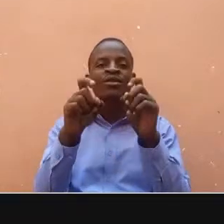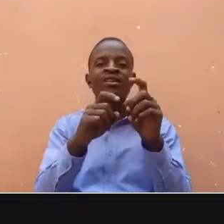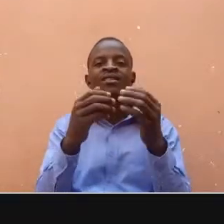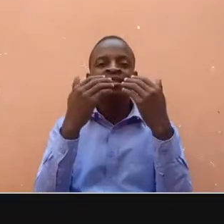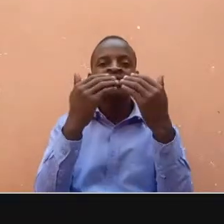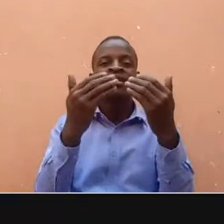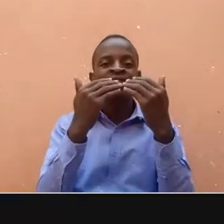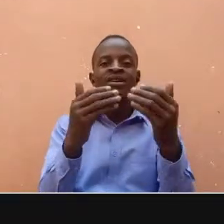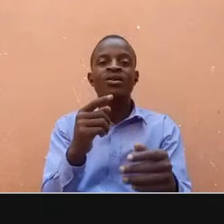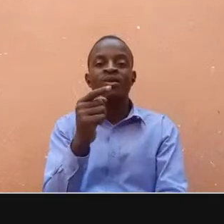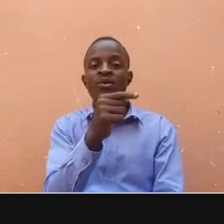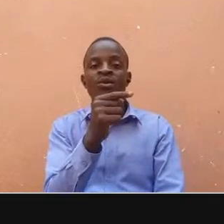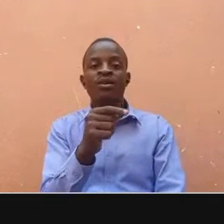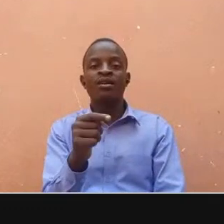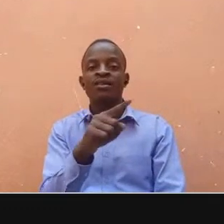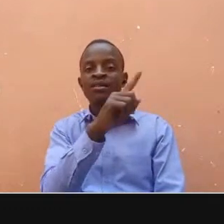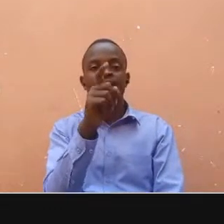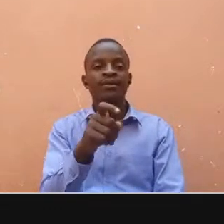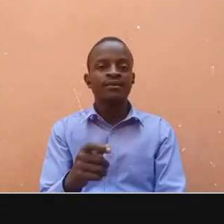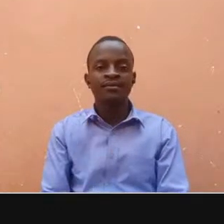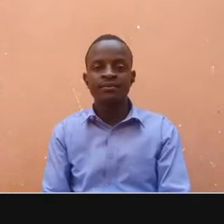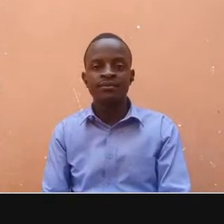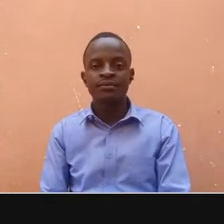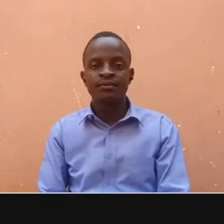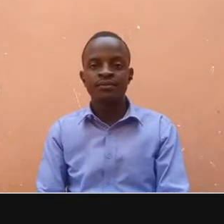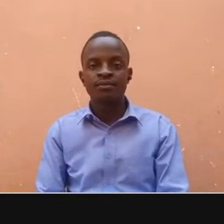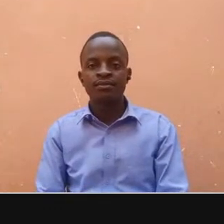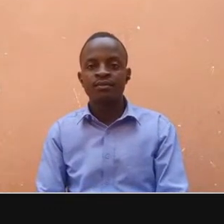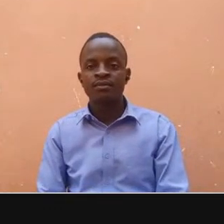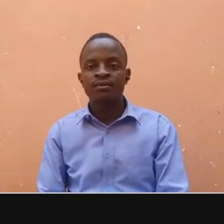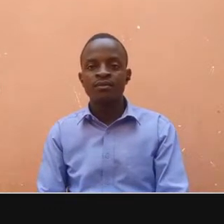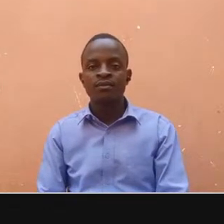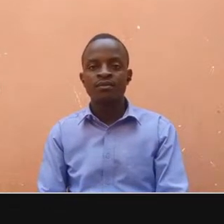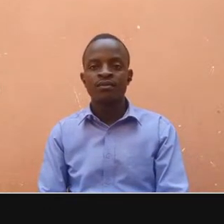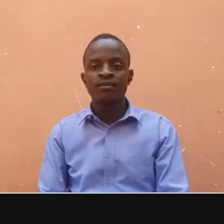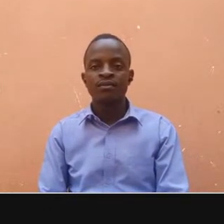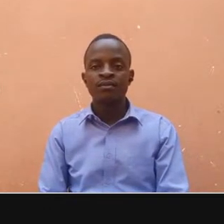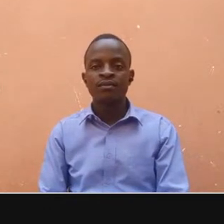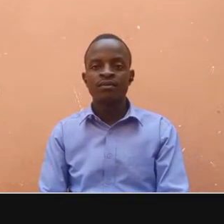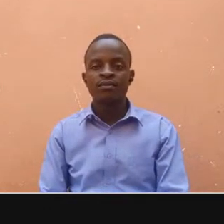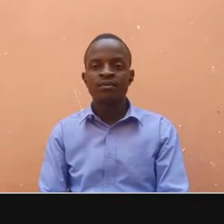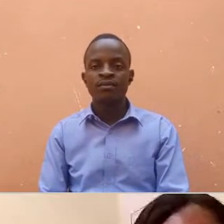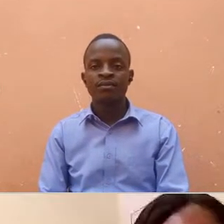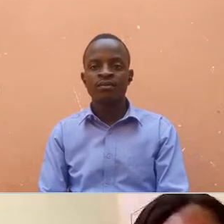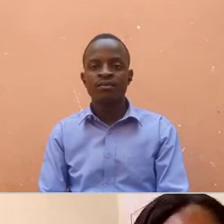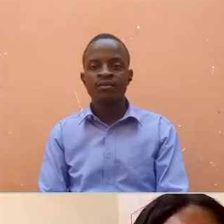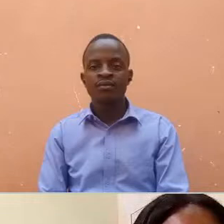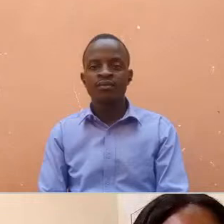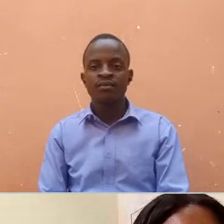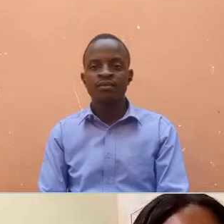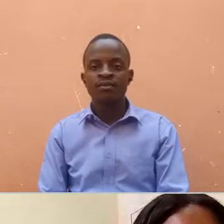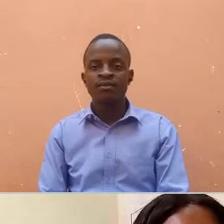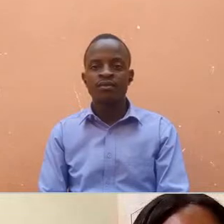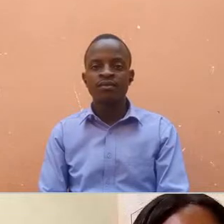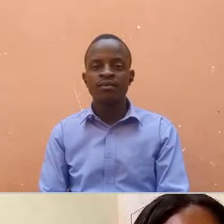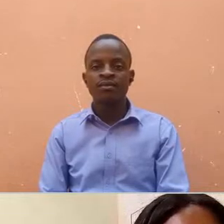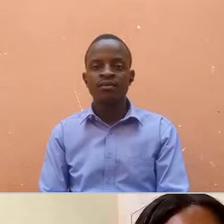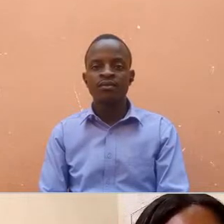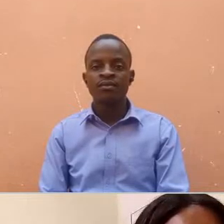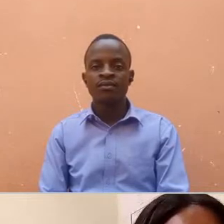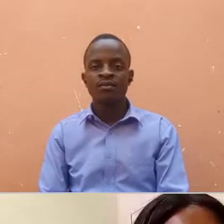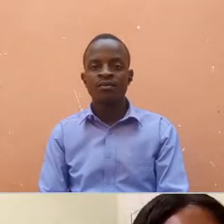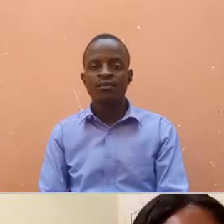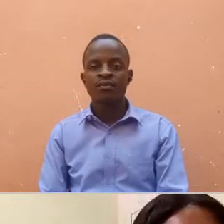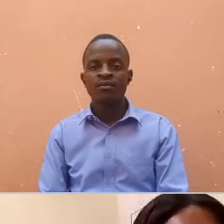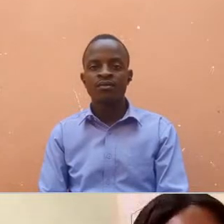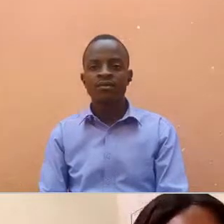Mono. He's asking, my question is, what are some of the side effects if one starts family planning at